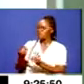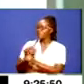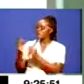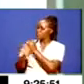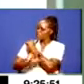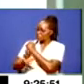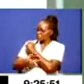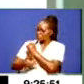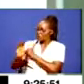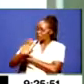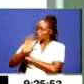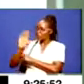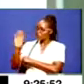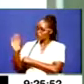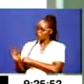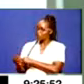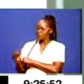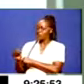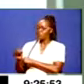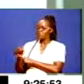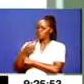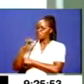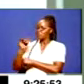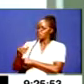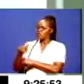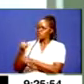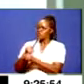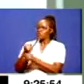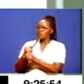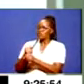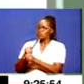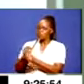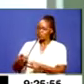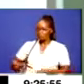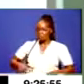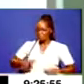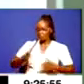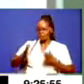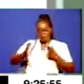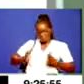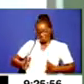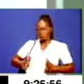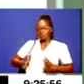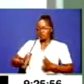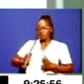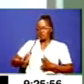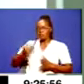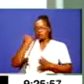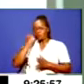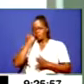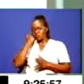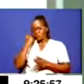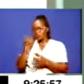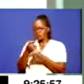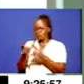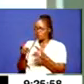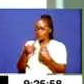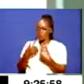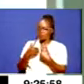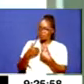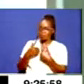Africa, so that instead of working on a live patient, you have mannequins, you